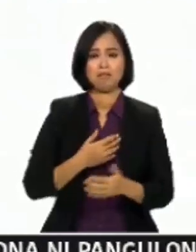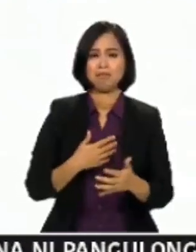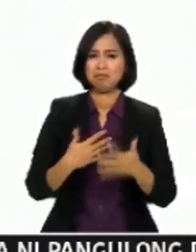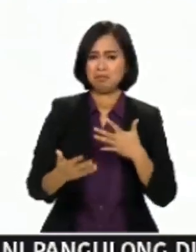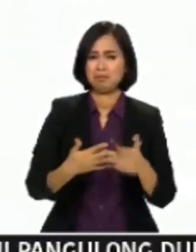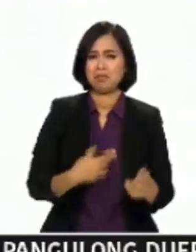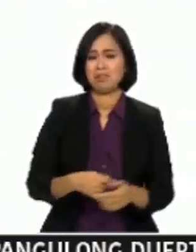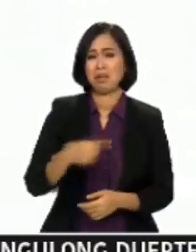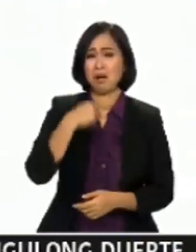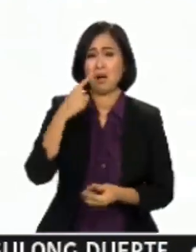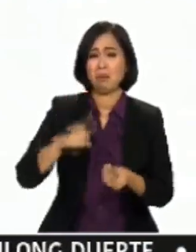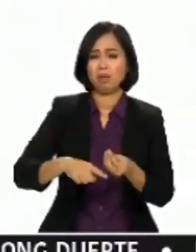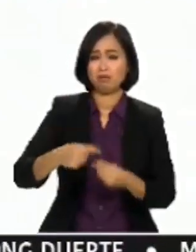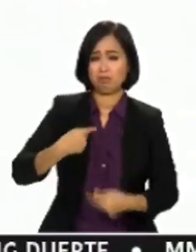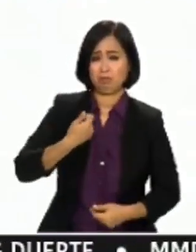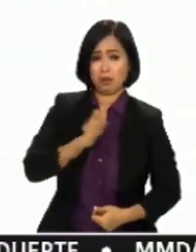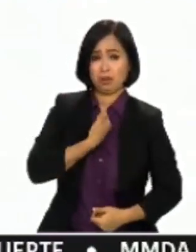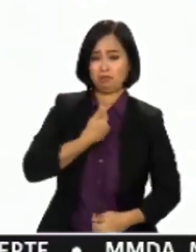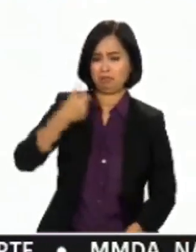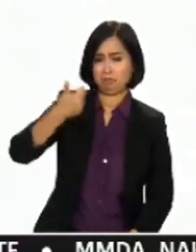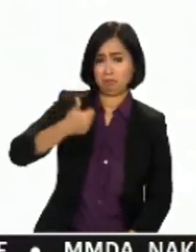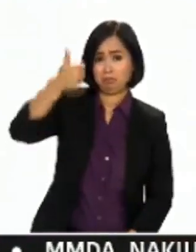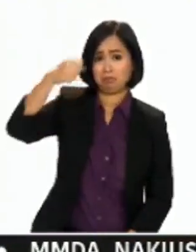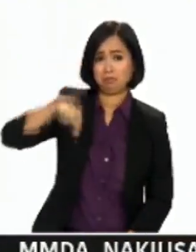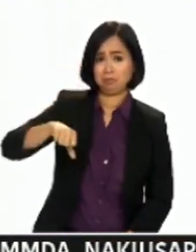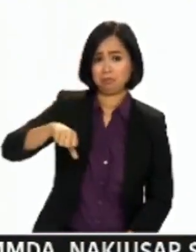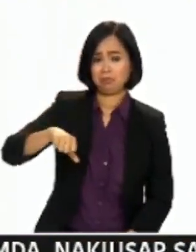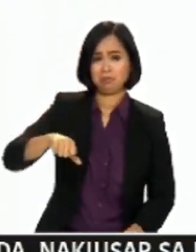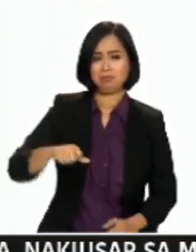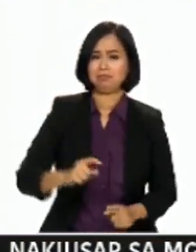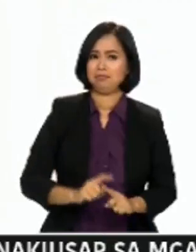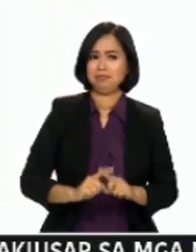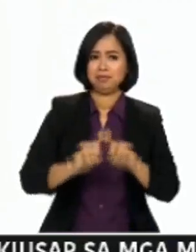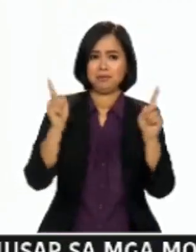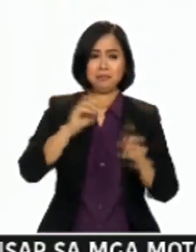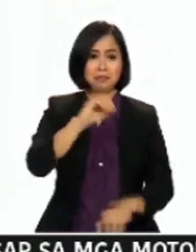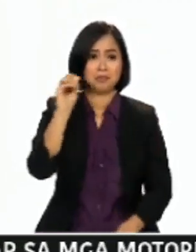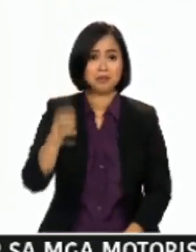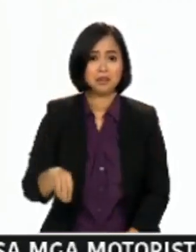disapproval rating is 3%.